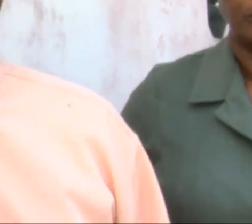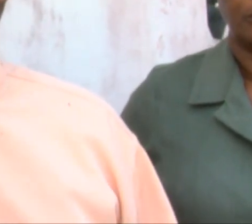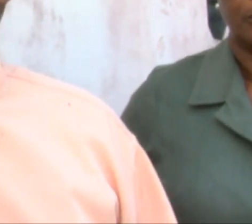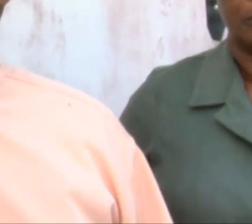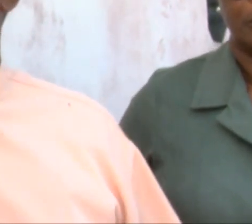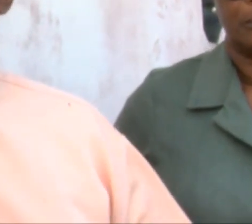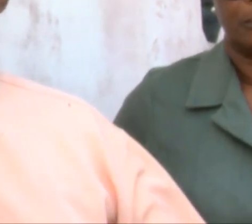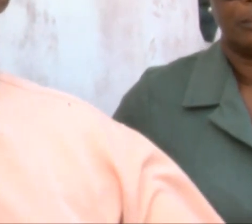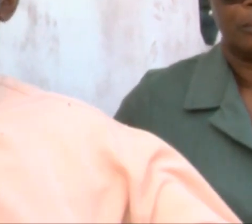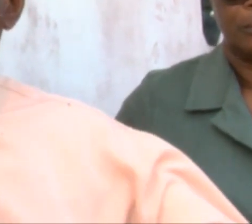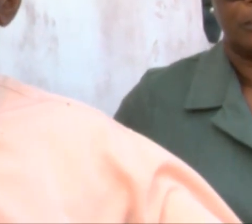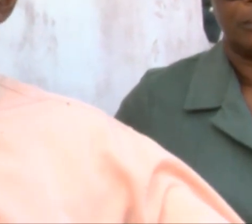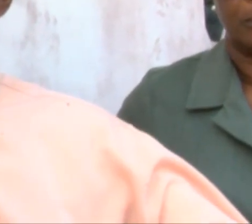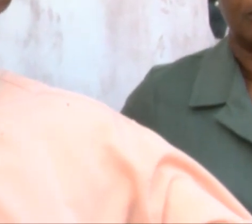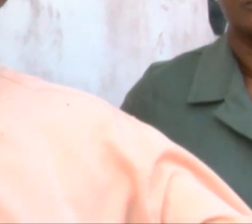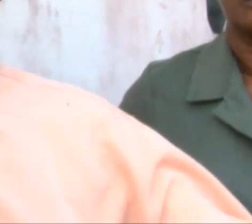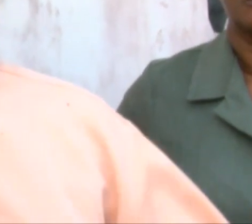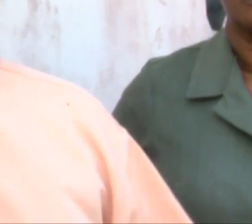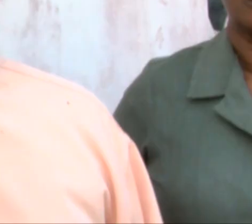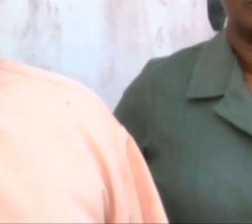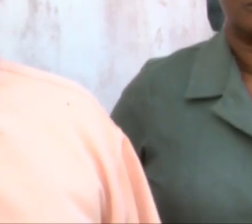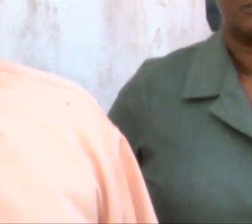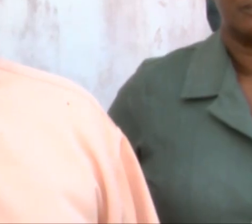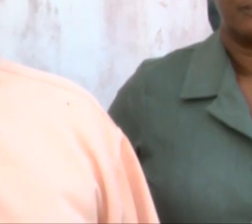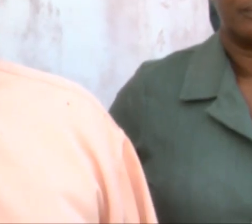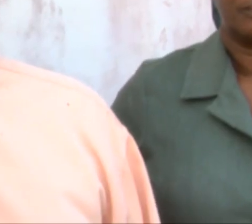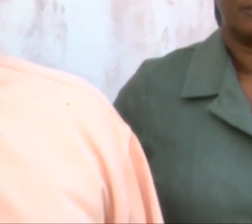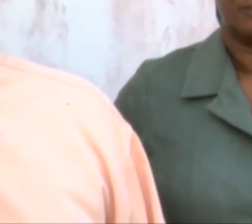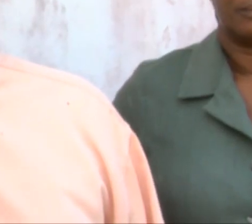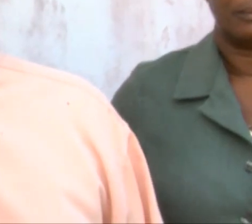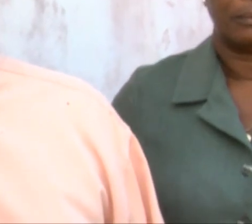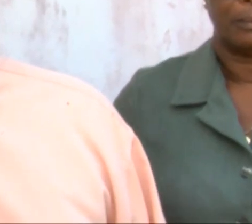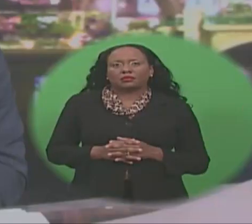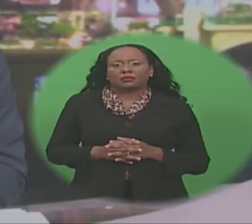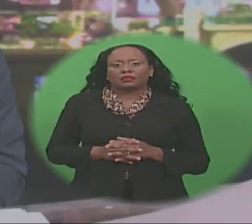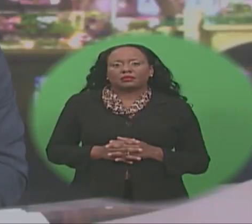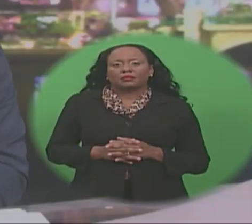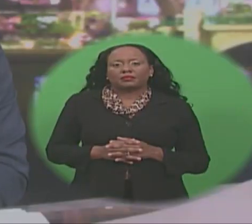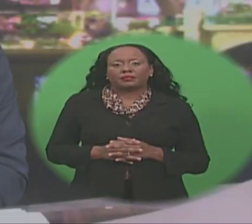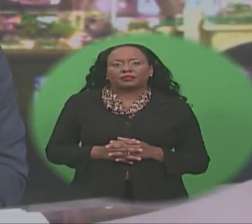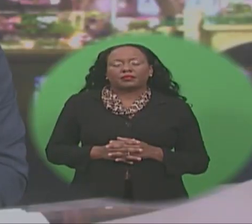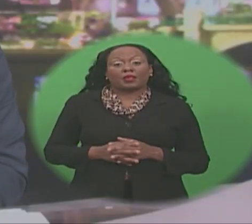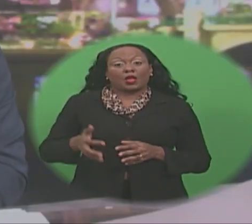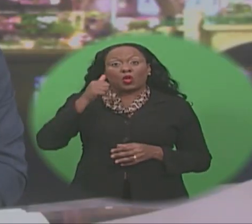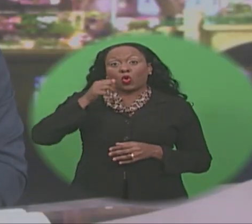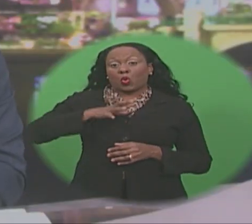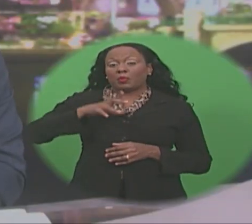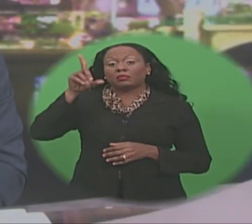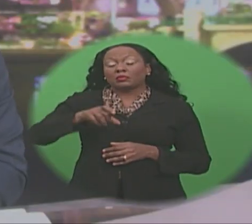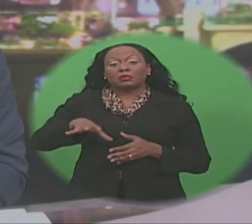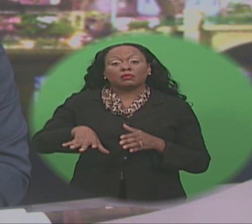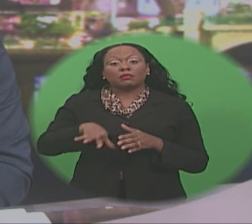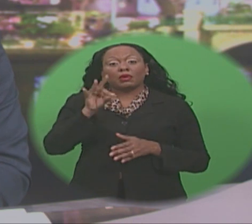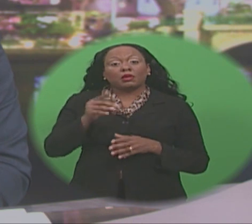her, and we will relocate her to one of our facilities that we have prepared. Well, apart from providing shelter for